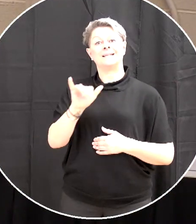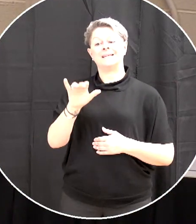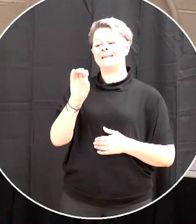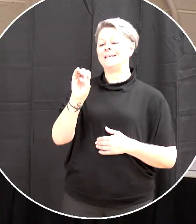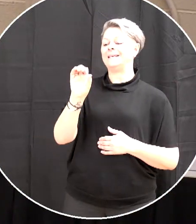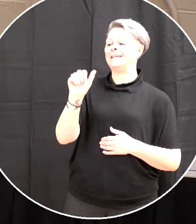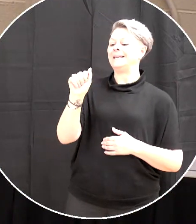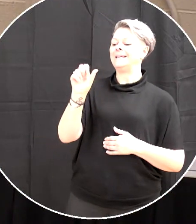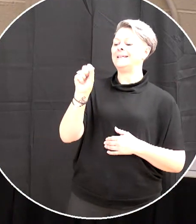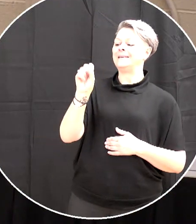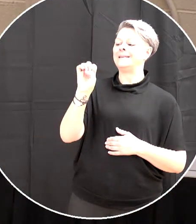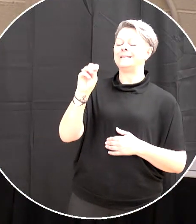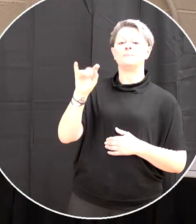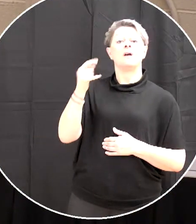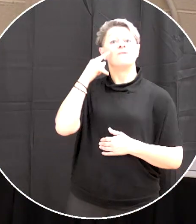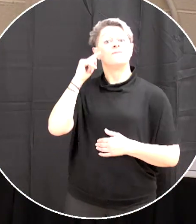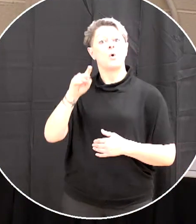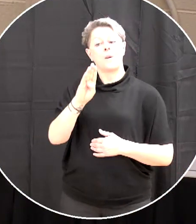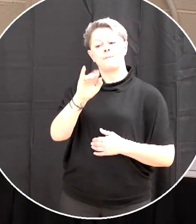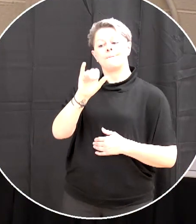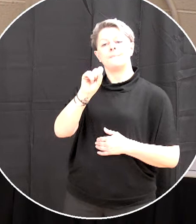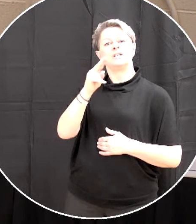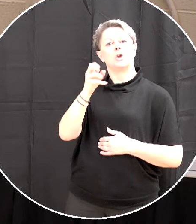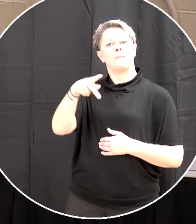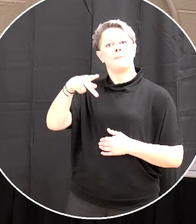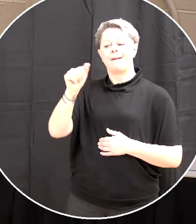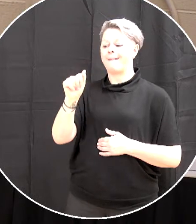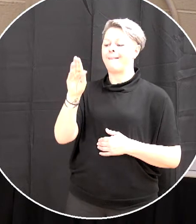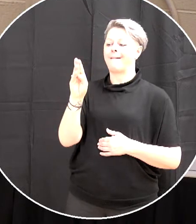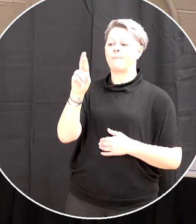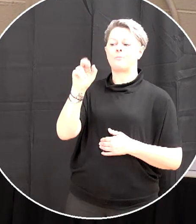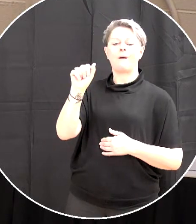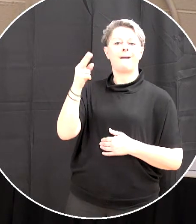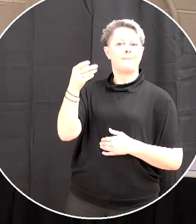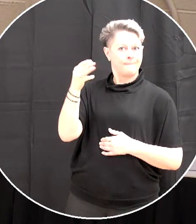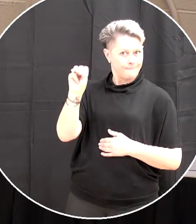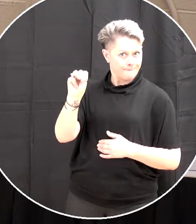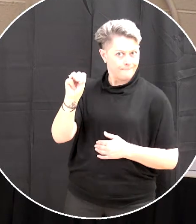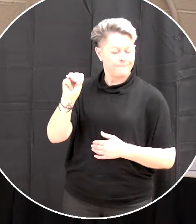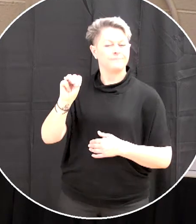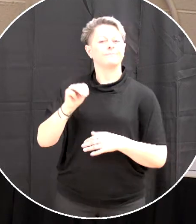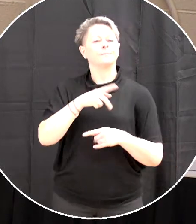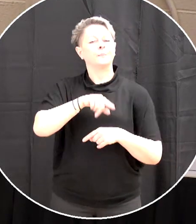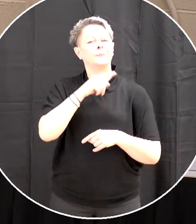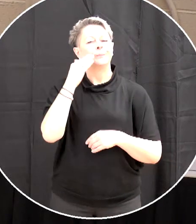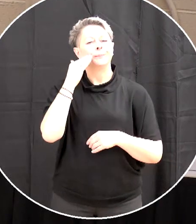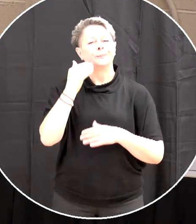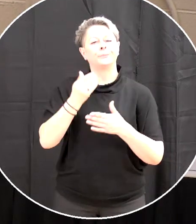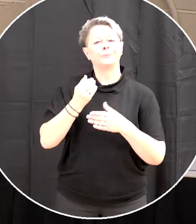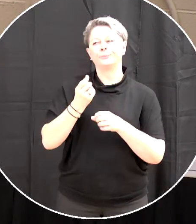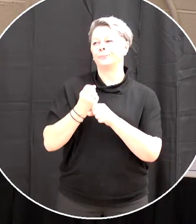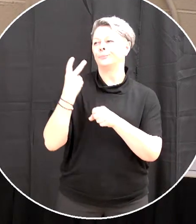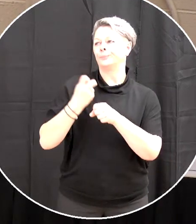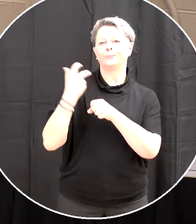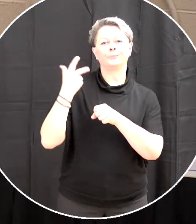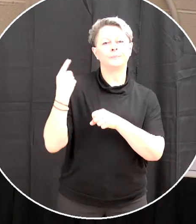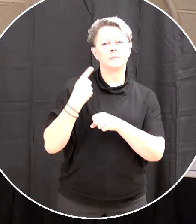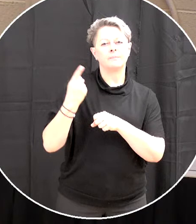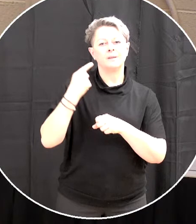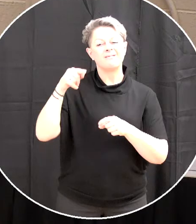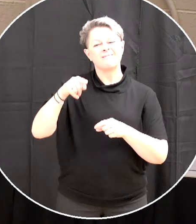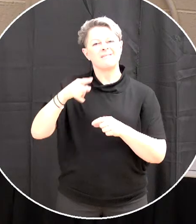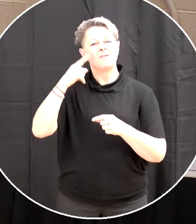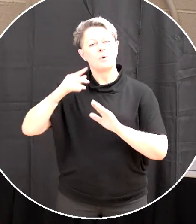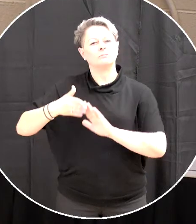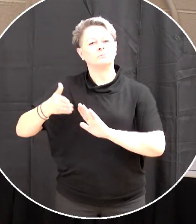for Bishop Abraham in the Bishop's College area. As most know, that was sold a few years back to facilitate a seniors home,